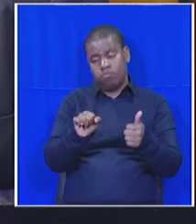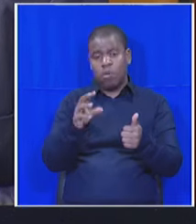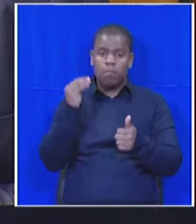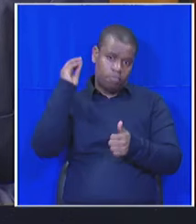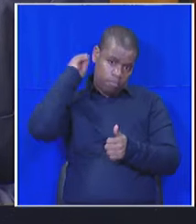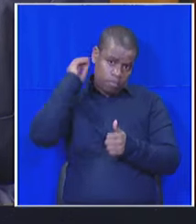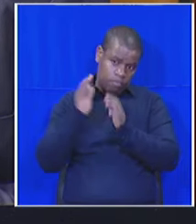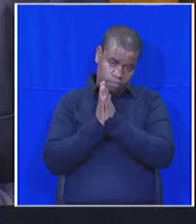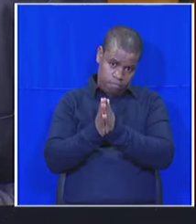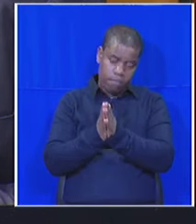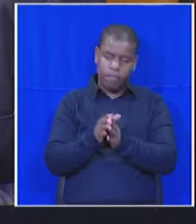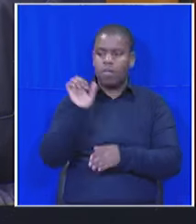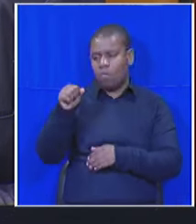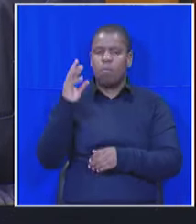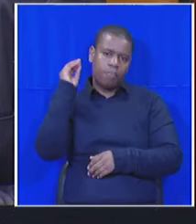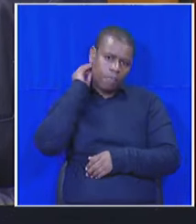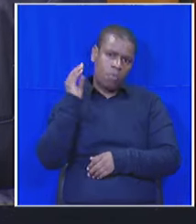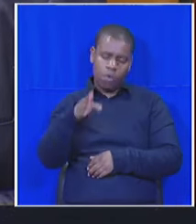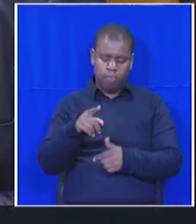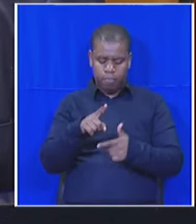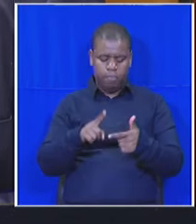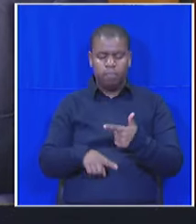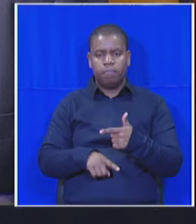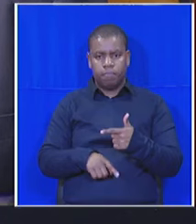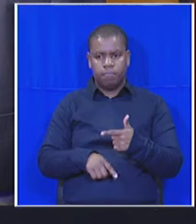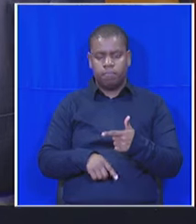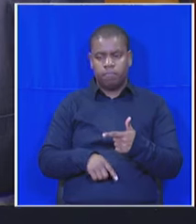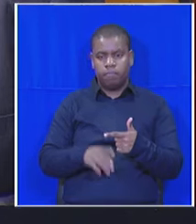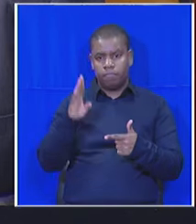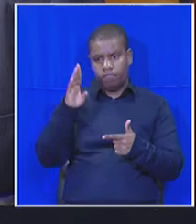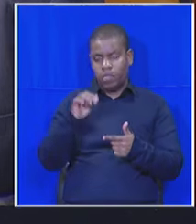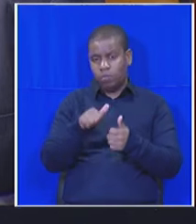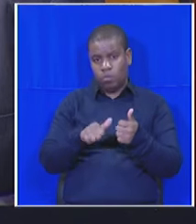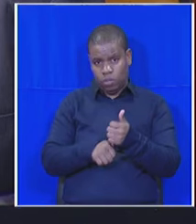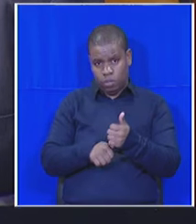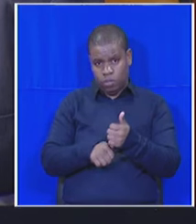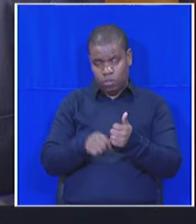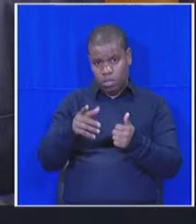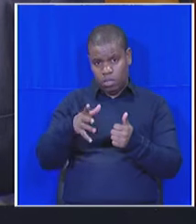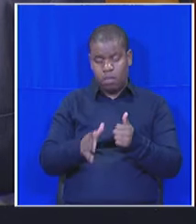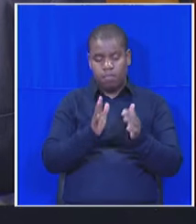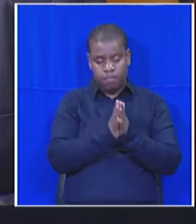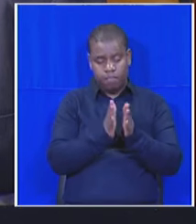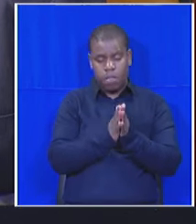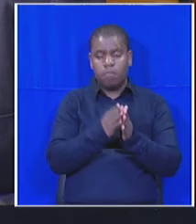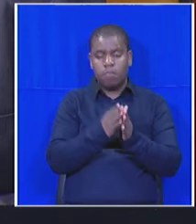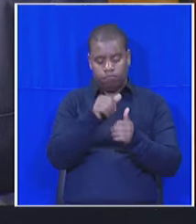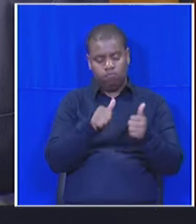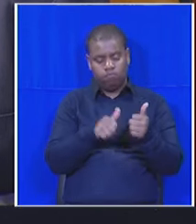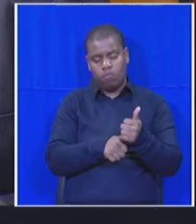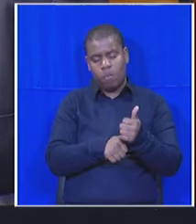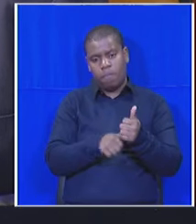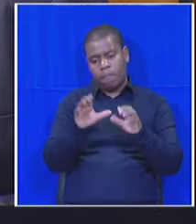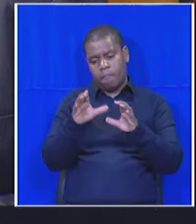be noted, Deputy Speaker, and the vote is agreed Deputy to. Speaker, can you Yes. please also note the objection of the Inkatha Freedom Party? Yeah, it will